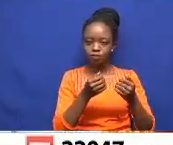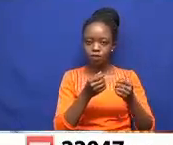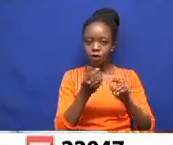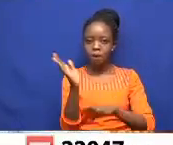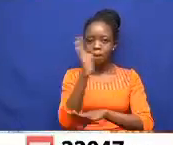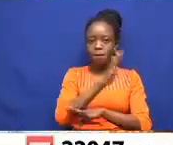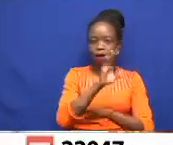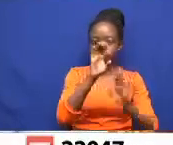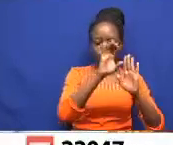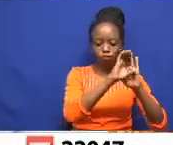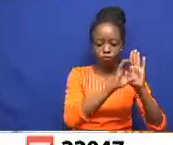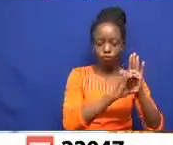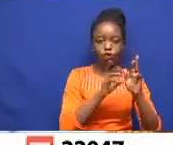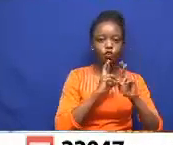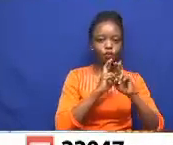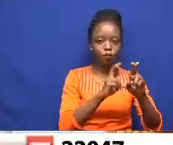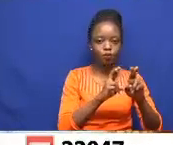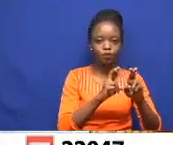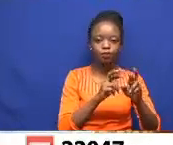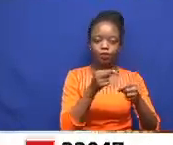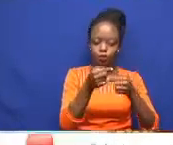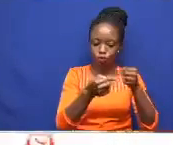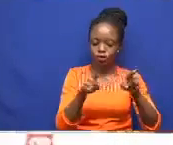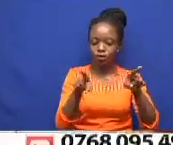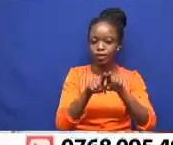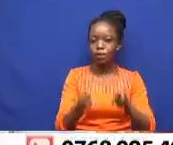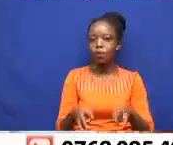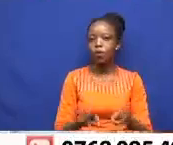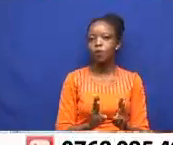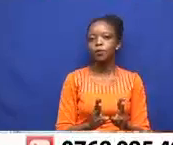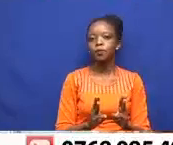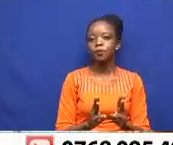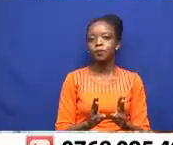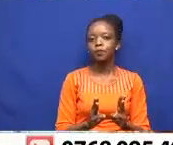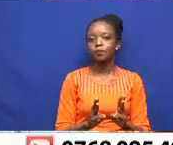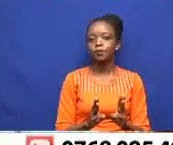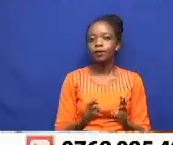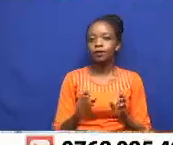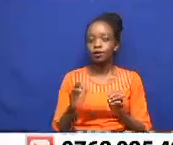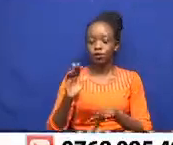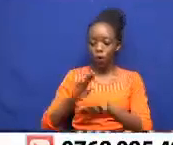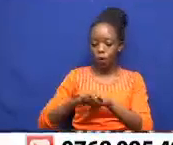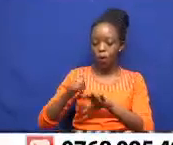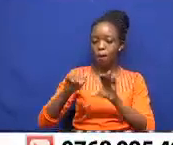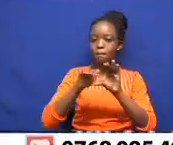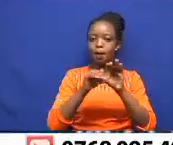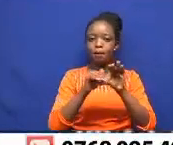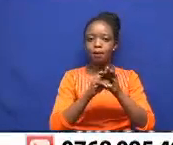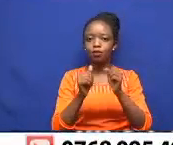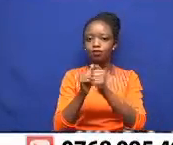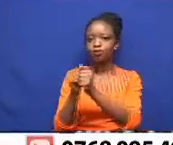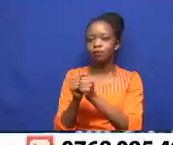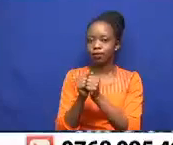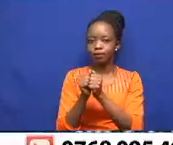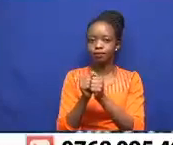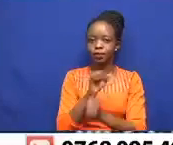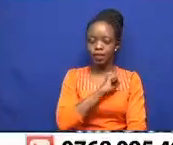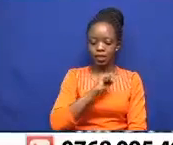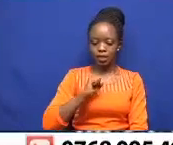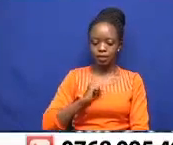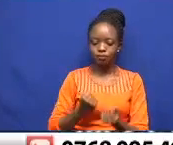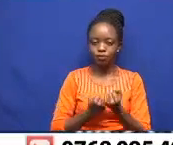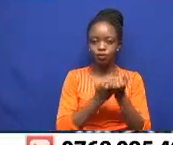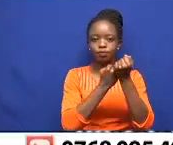committee report, and move in that direction to now bring members together. Senators in support of the third